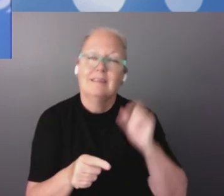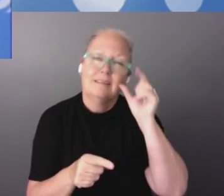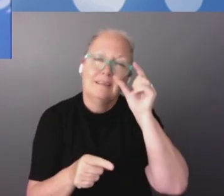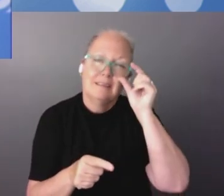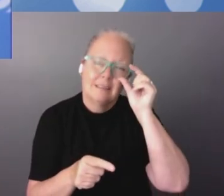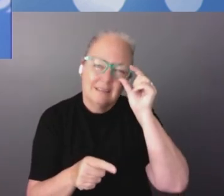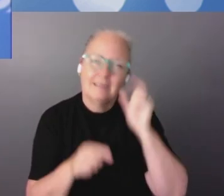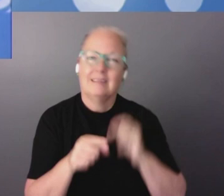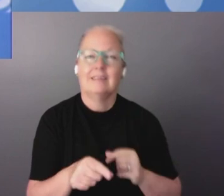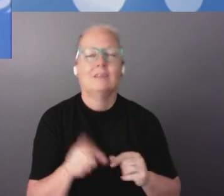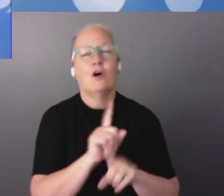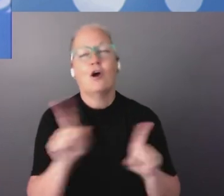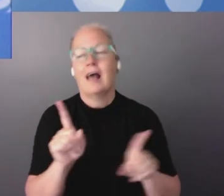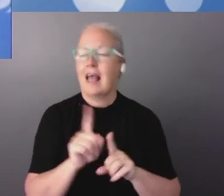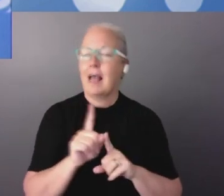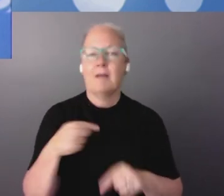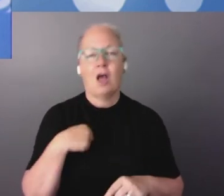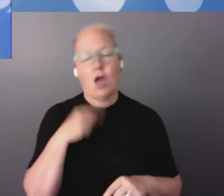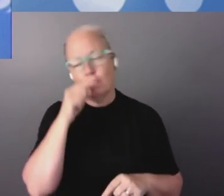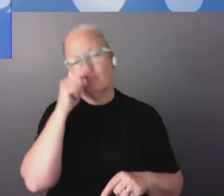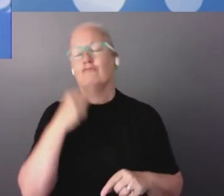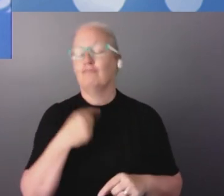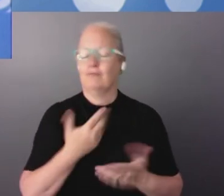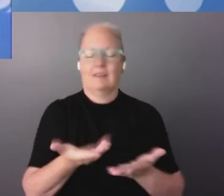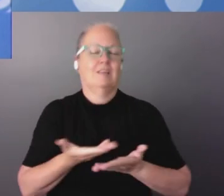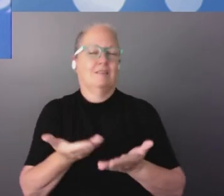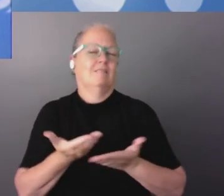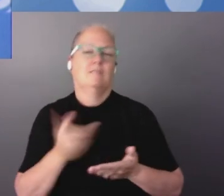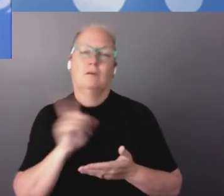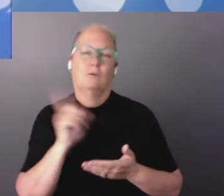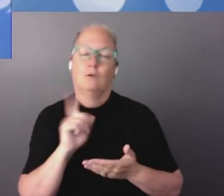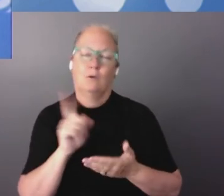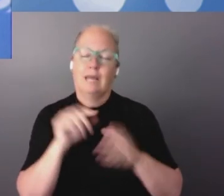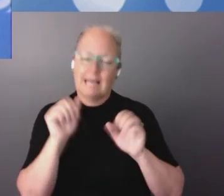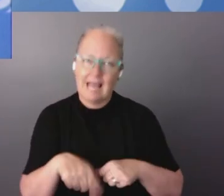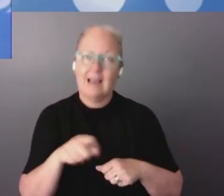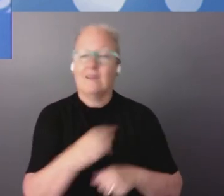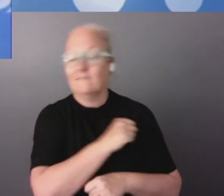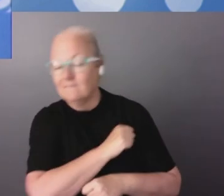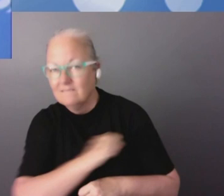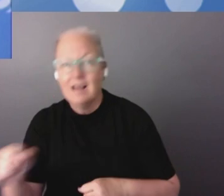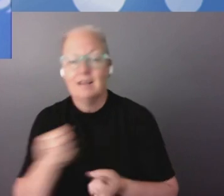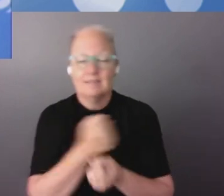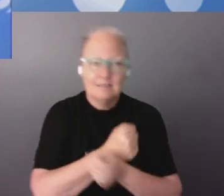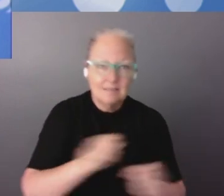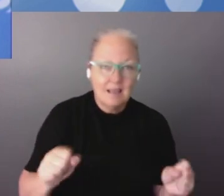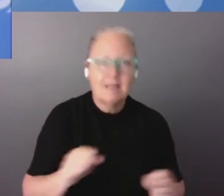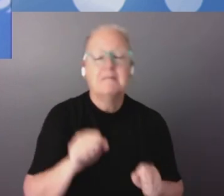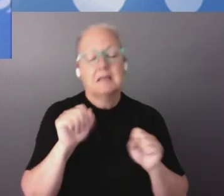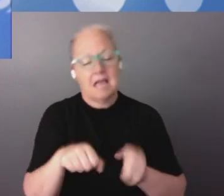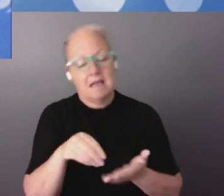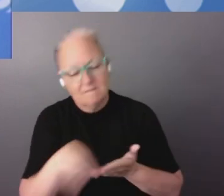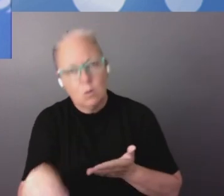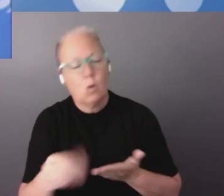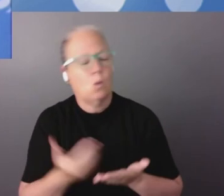it's not a privilege. So where a fast, safe, and affordable internet connection is a given. Ladies and